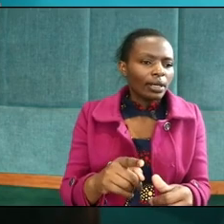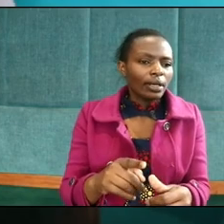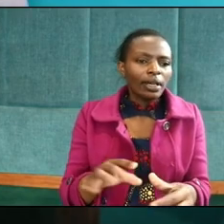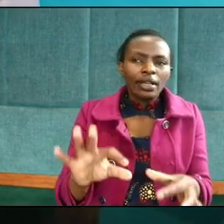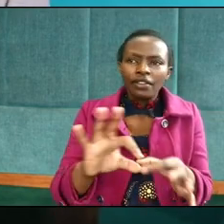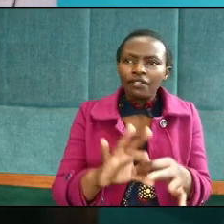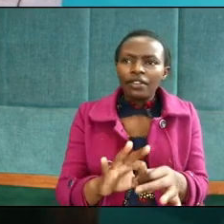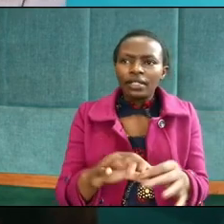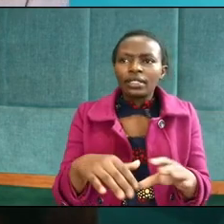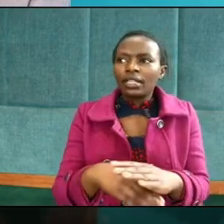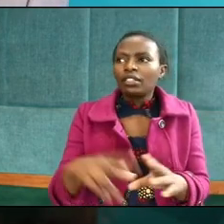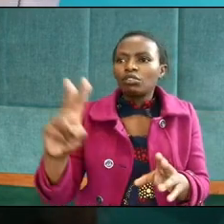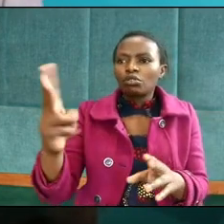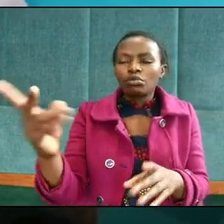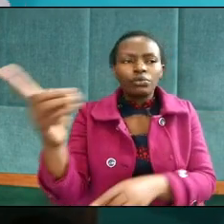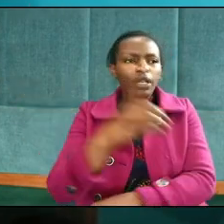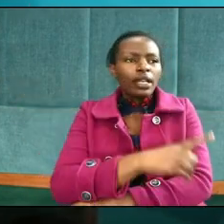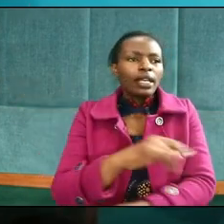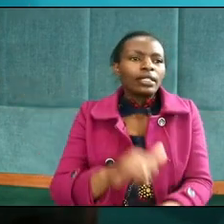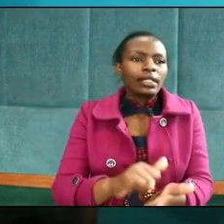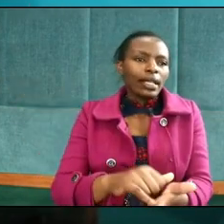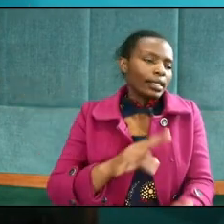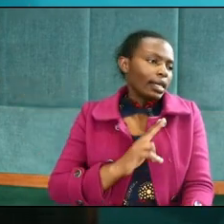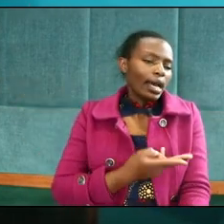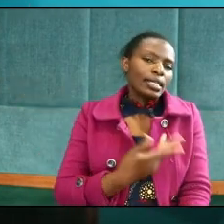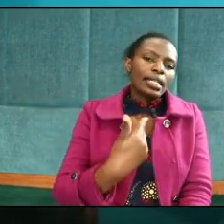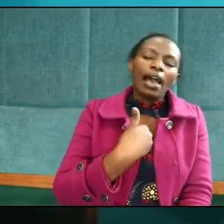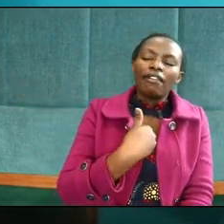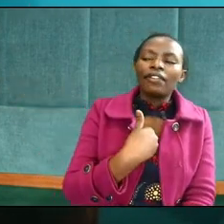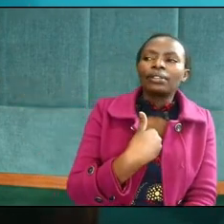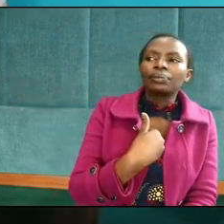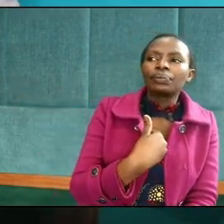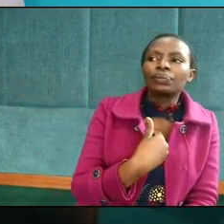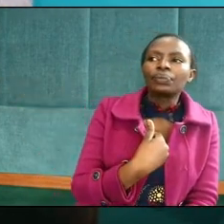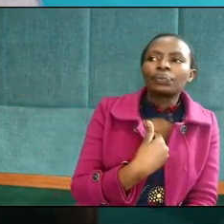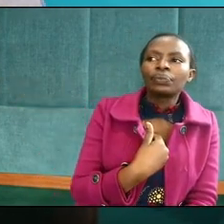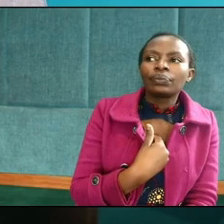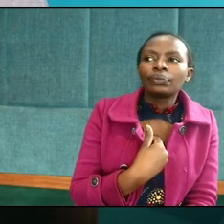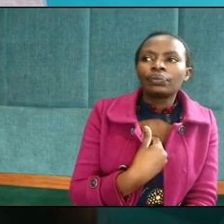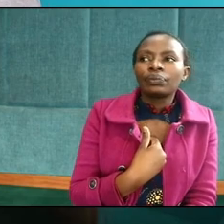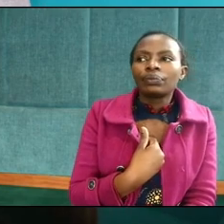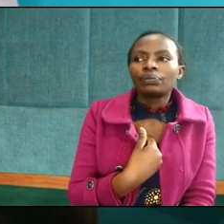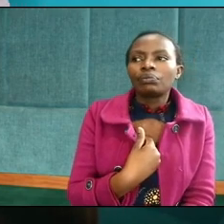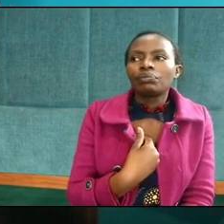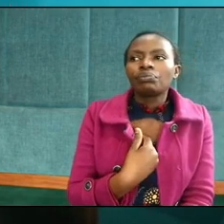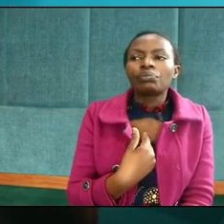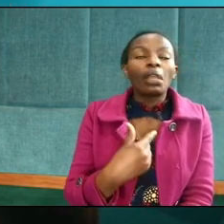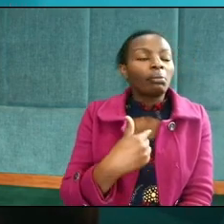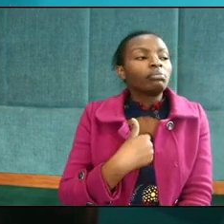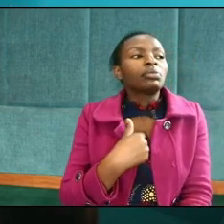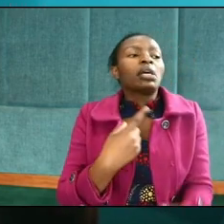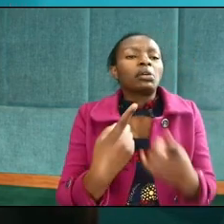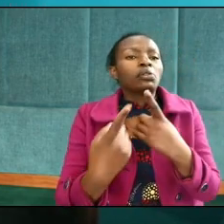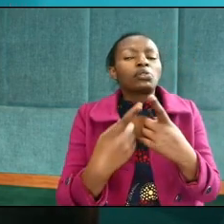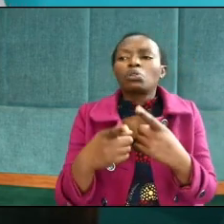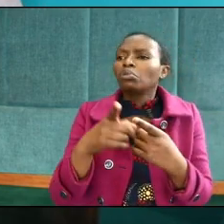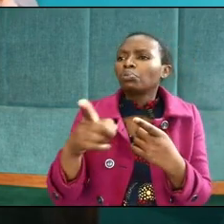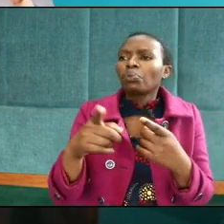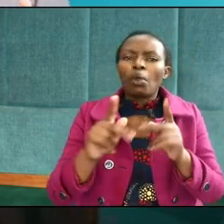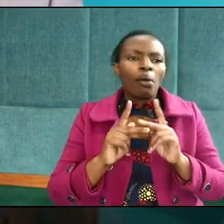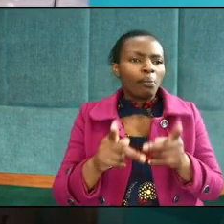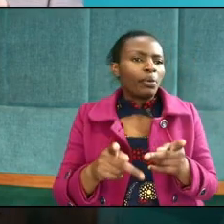2 days that we have had. I told you last week that